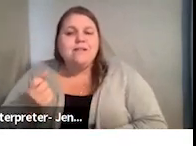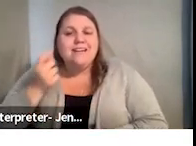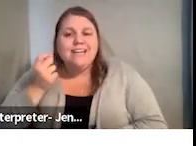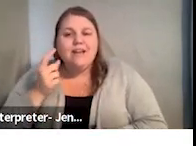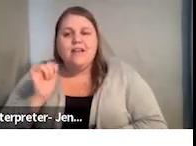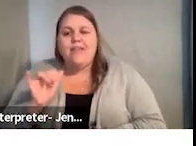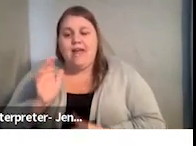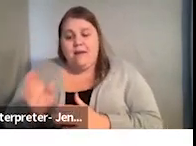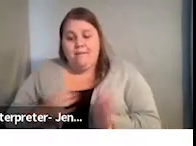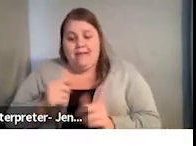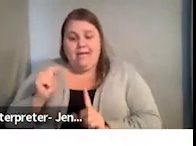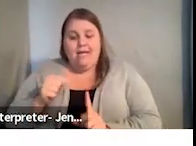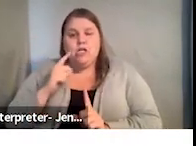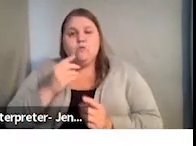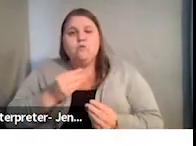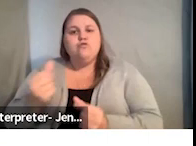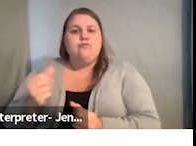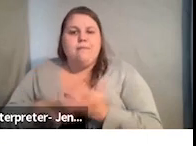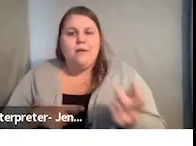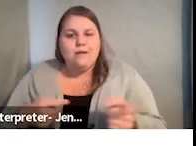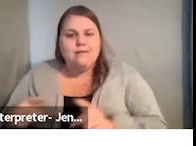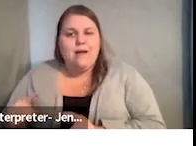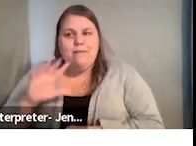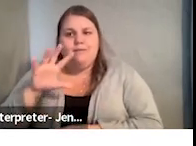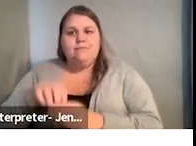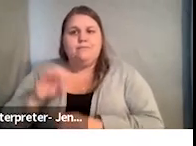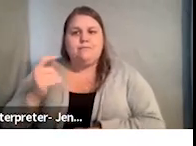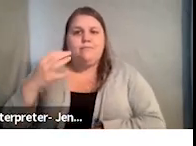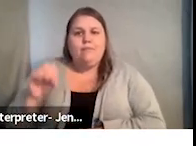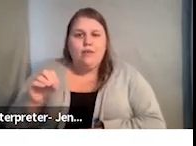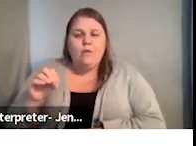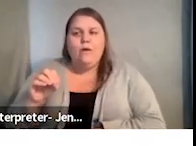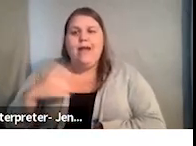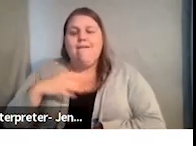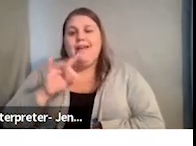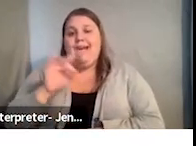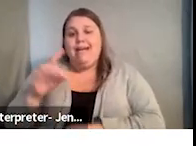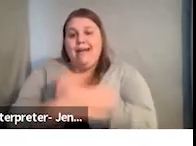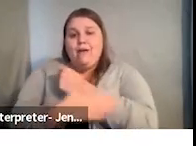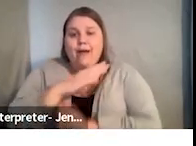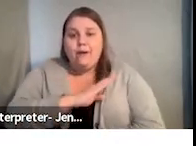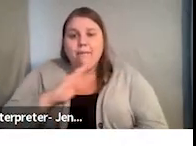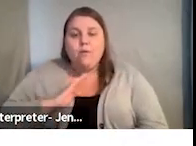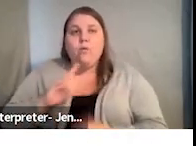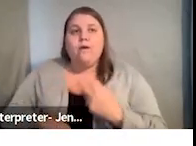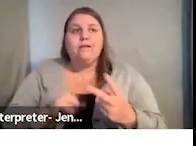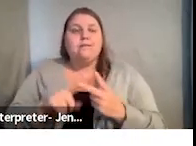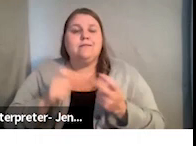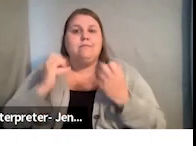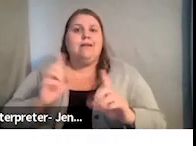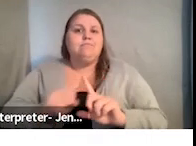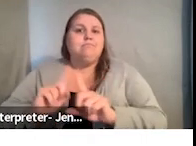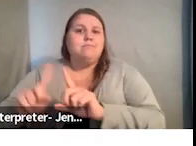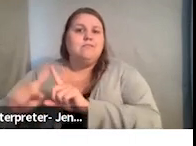to kind of streamline what has happened across Ohio. There are 88 county boards and hundreds of